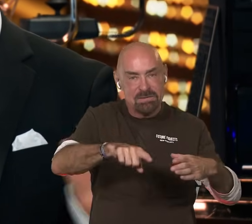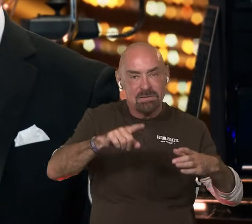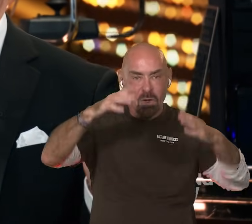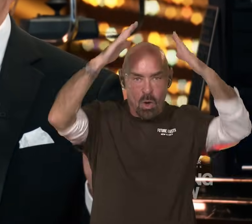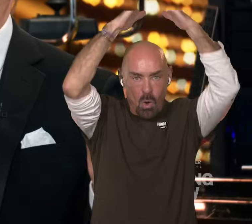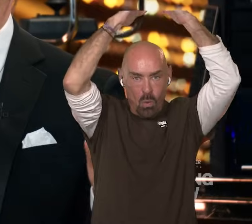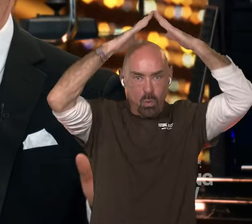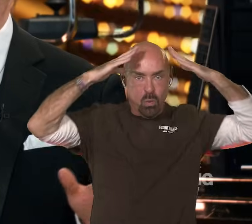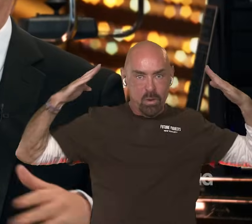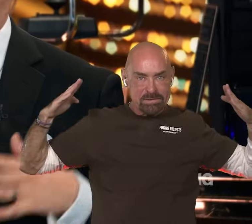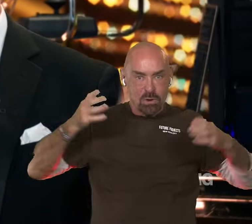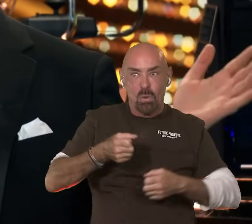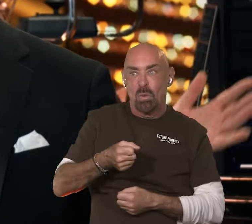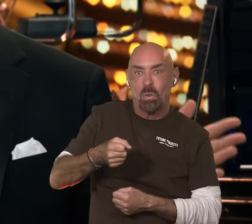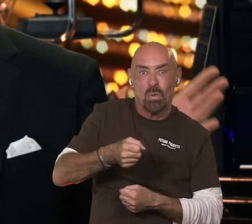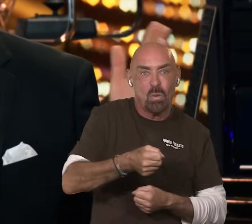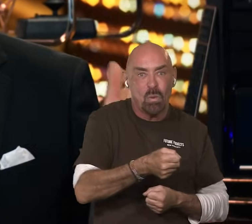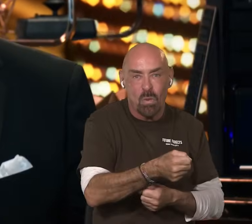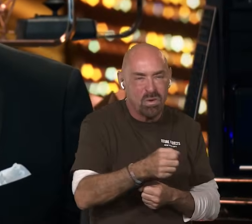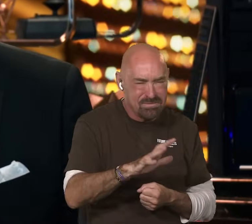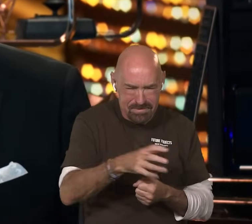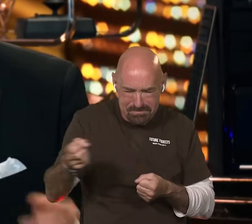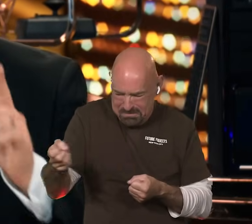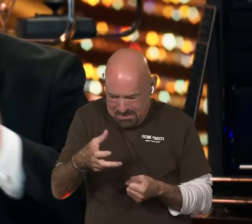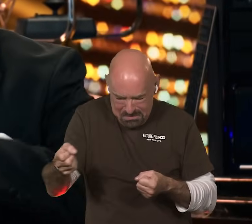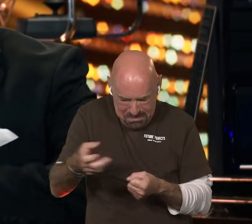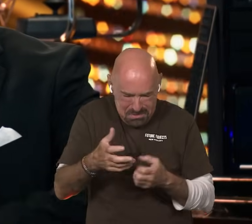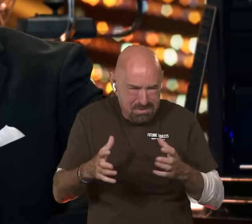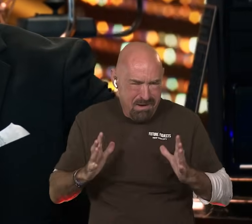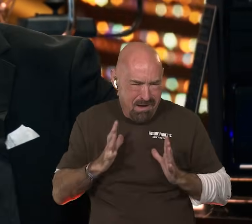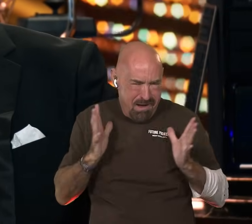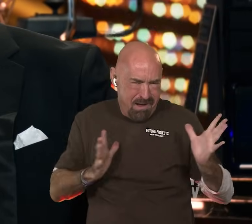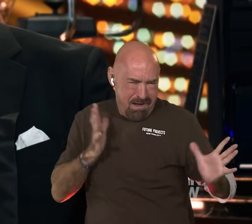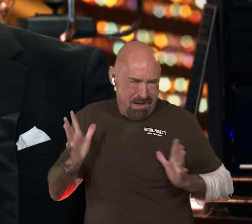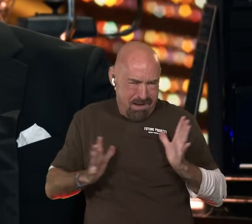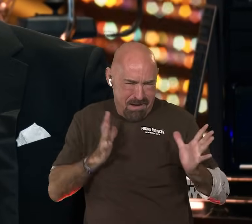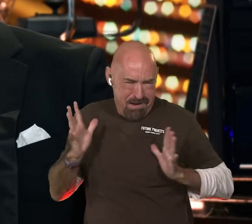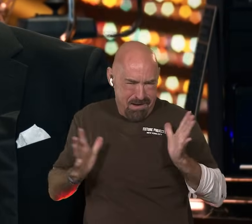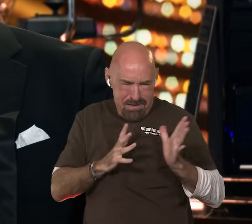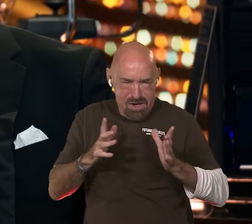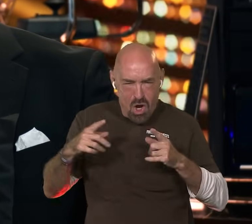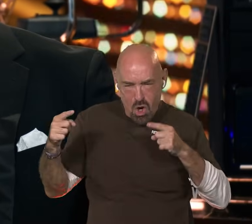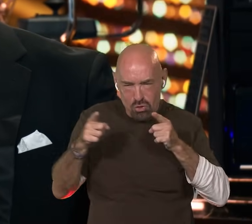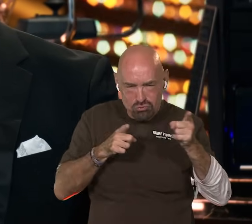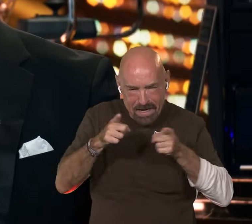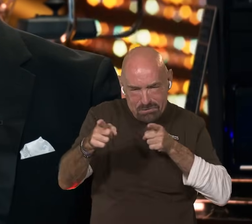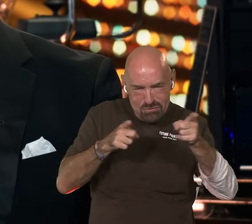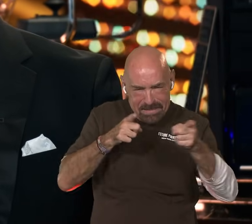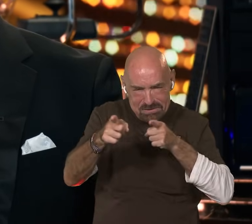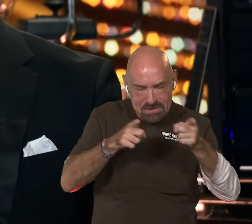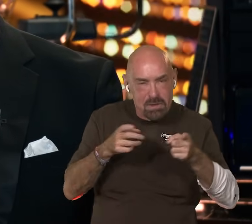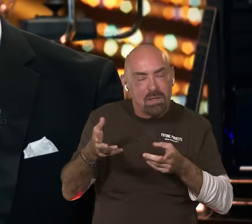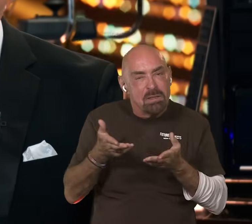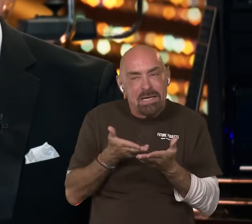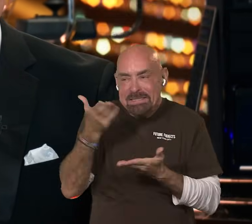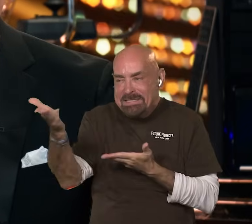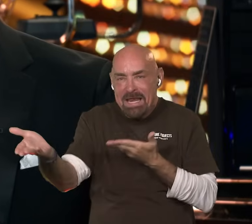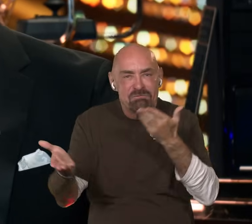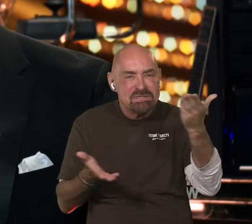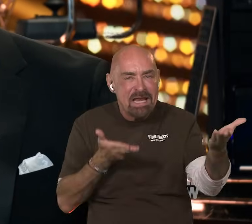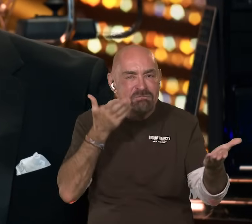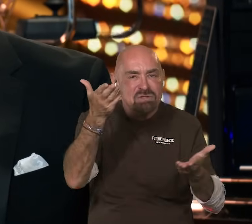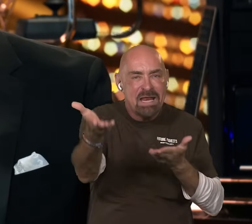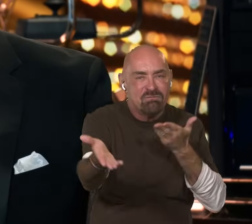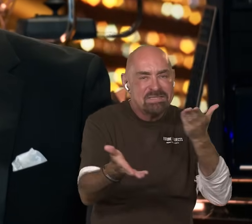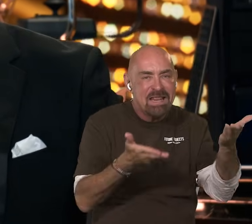where you don't just fly around on boring old wooden brooms. You suit them up, trick them out, and use them for drifting, racing, and running a high-speed